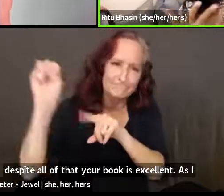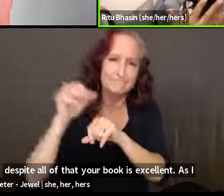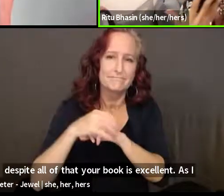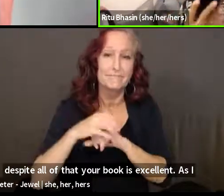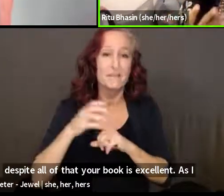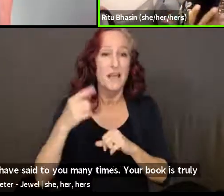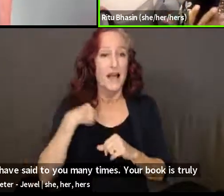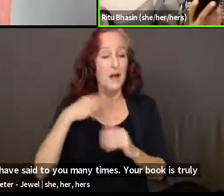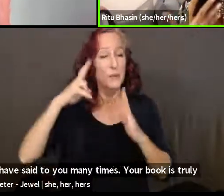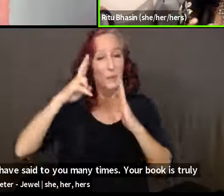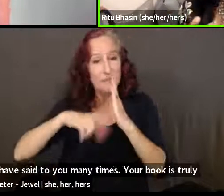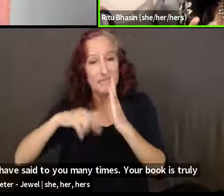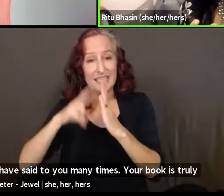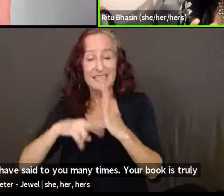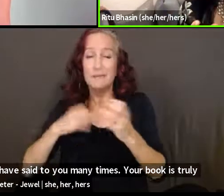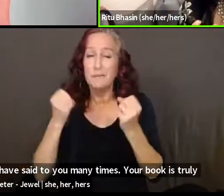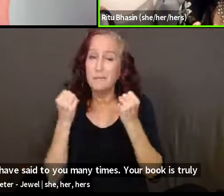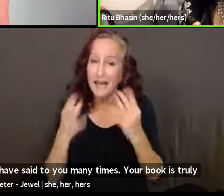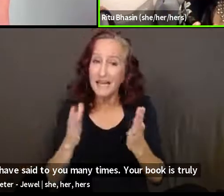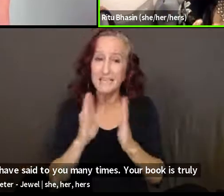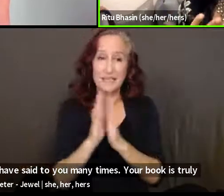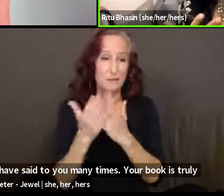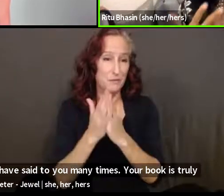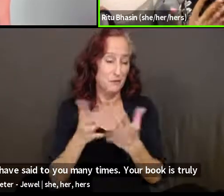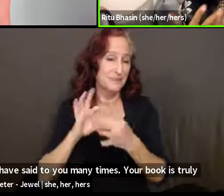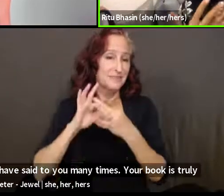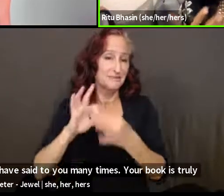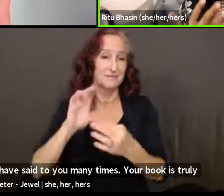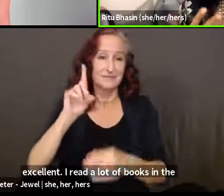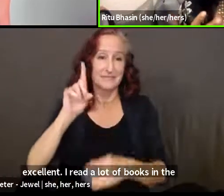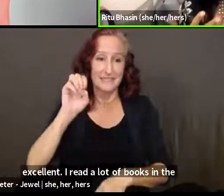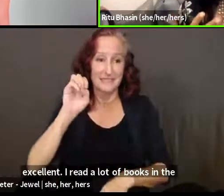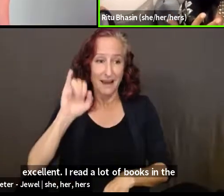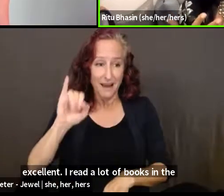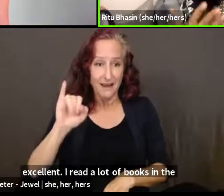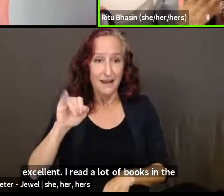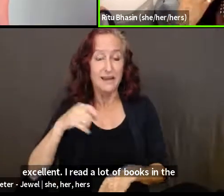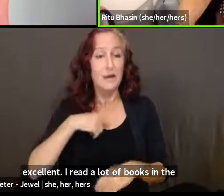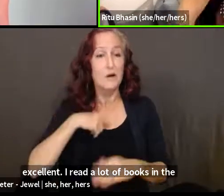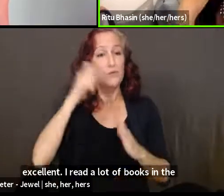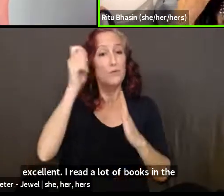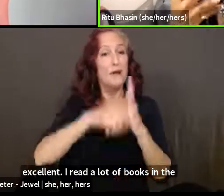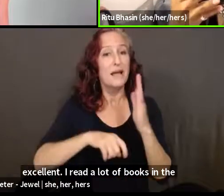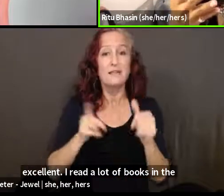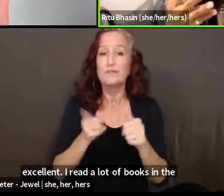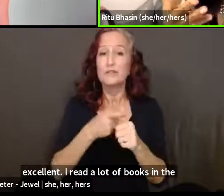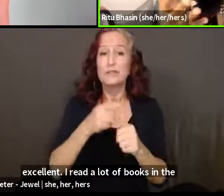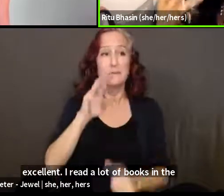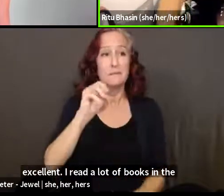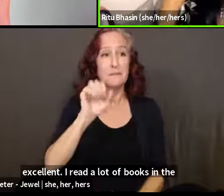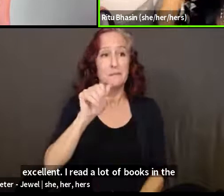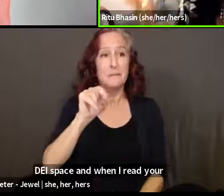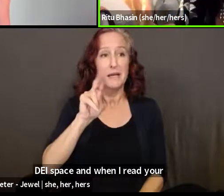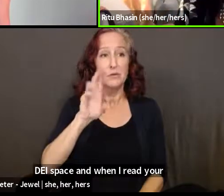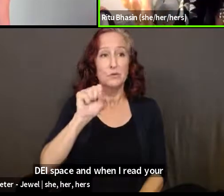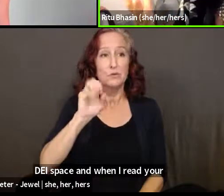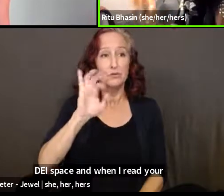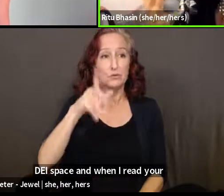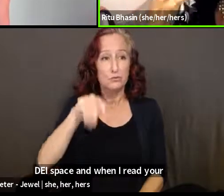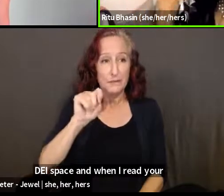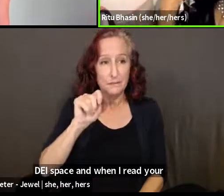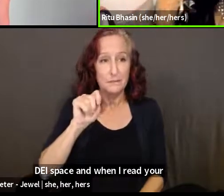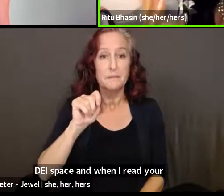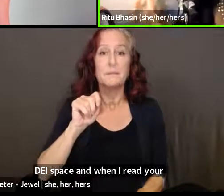of books in the DEI space. And when I read your manuscript, one of the first things I said to you was,